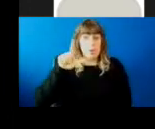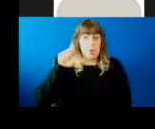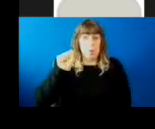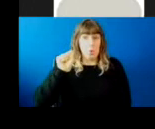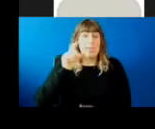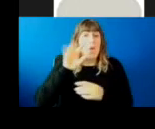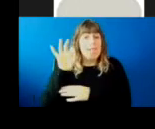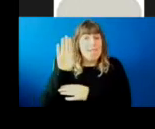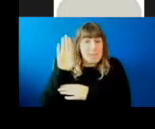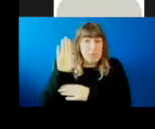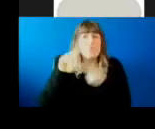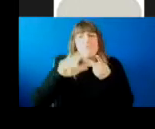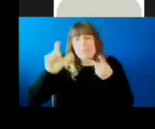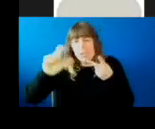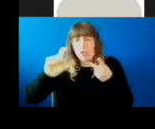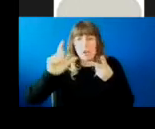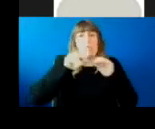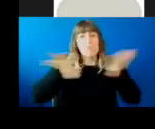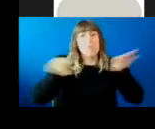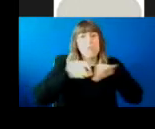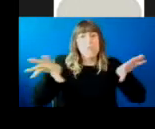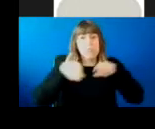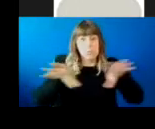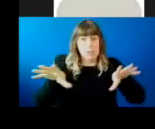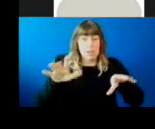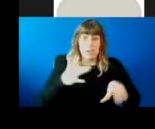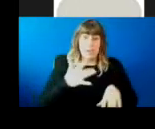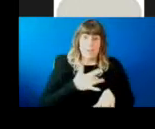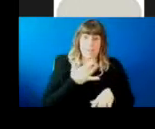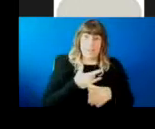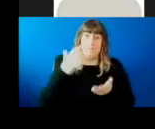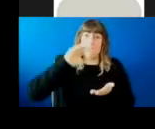schedule Facebook and Instagram decrease your organic reach?